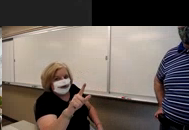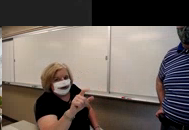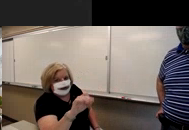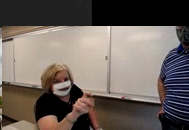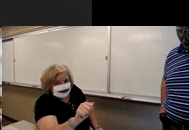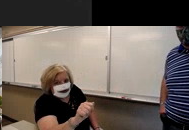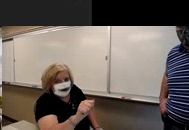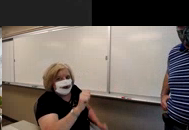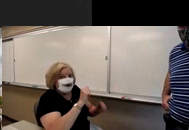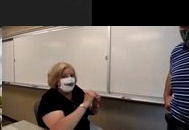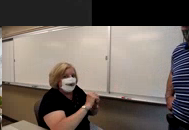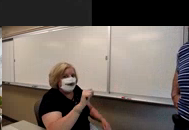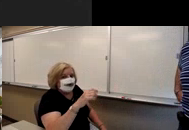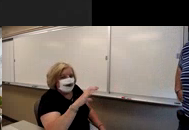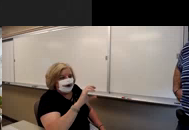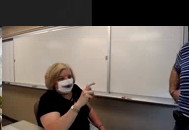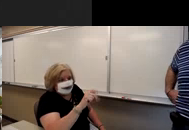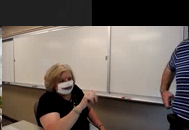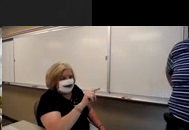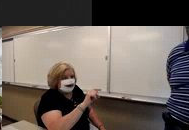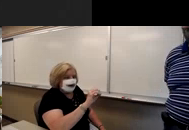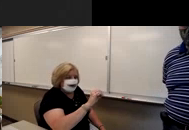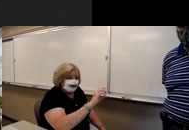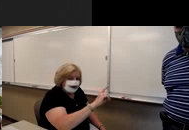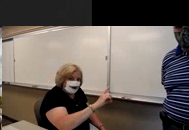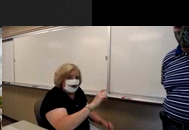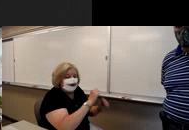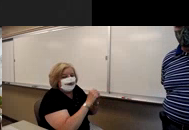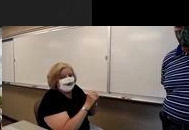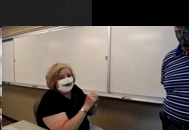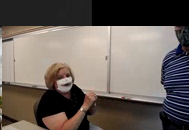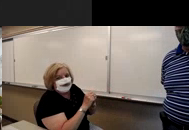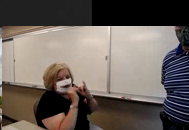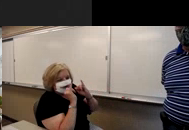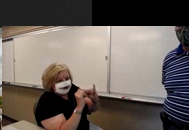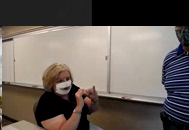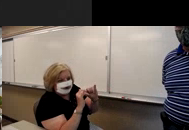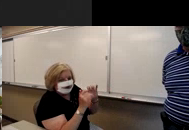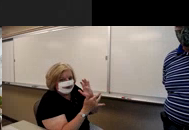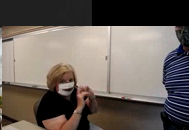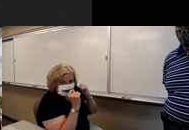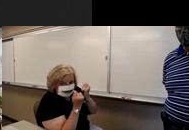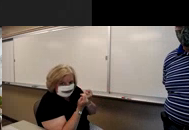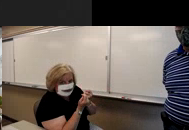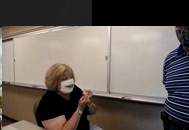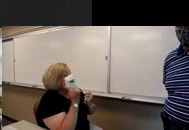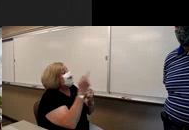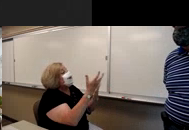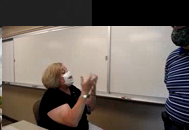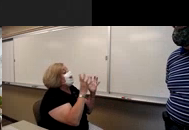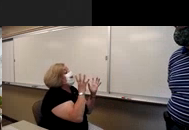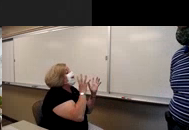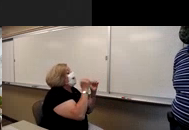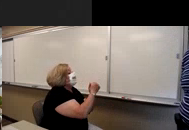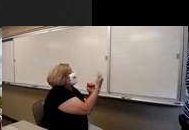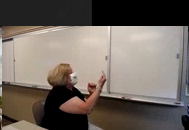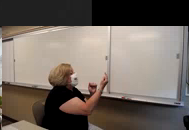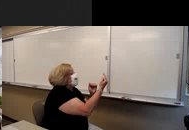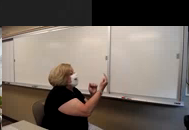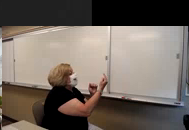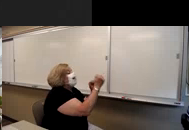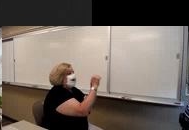Christy and Todd, one's with an instructional tech team, right? So if you wanted to only chat with somebody, you could just use